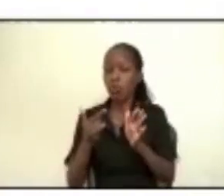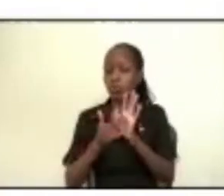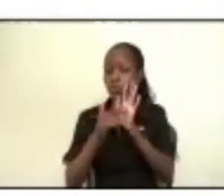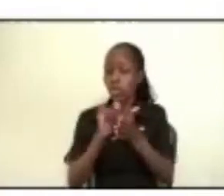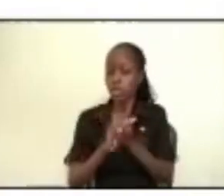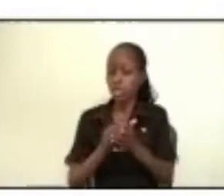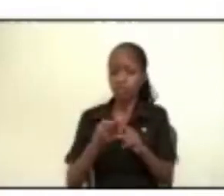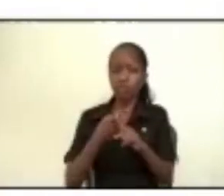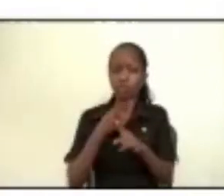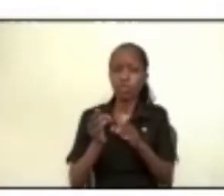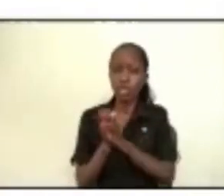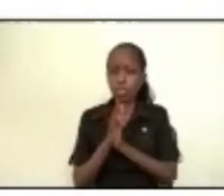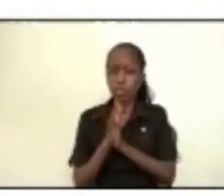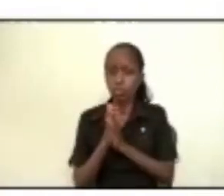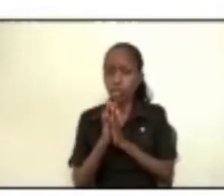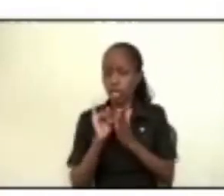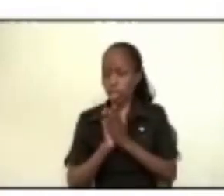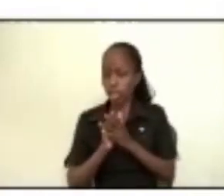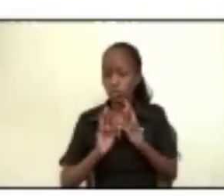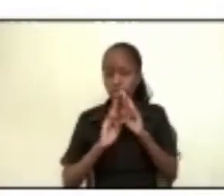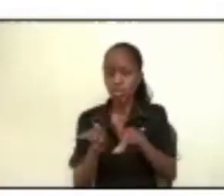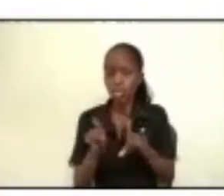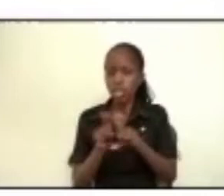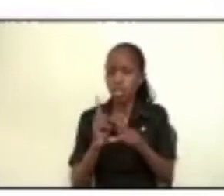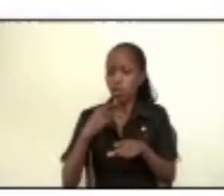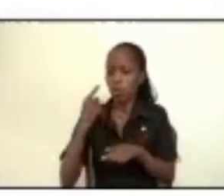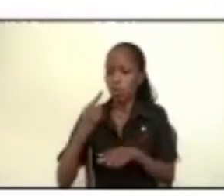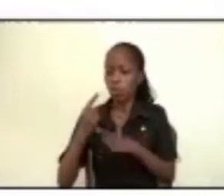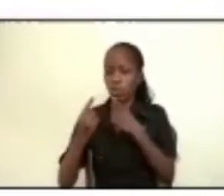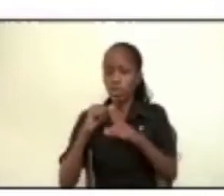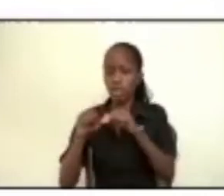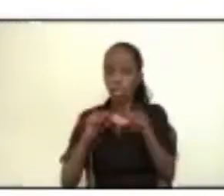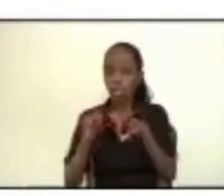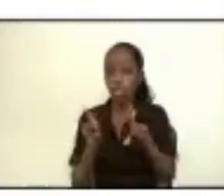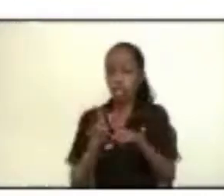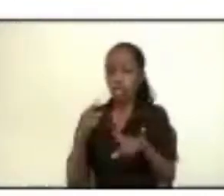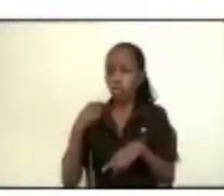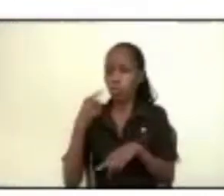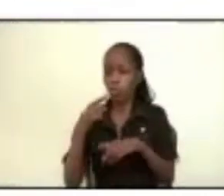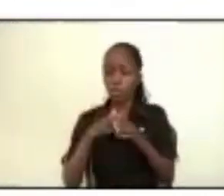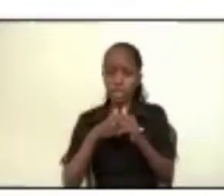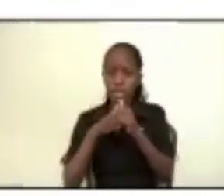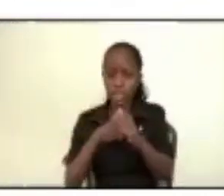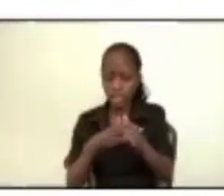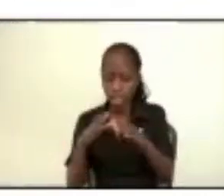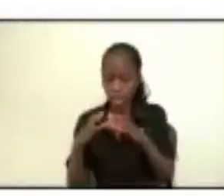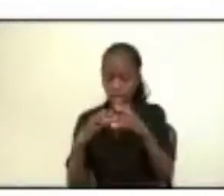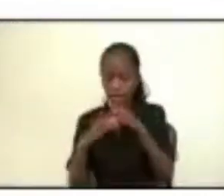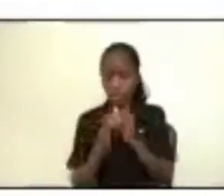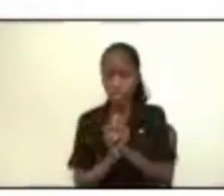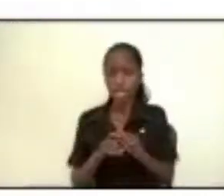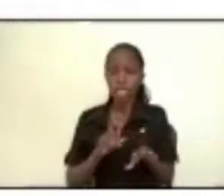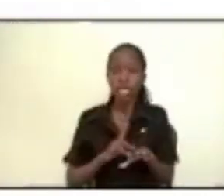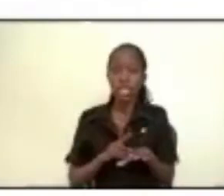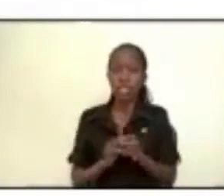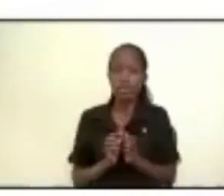give? Who are we speaking to and why? And who is leading these conversations? Who are the voices that you're giving? When you talk,